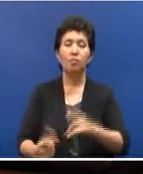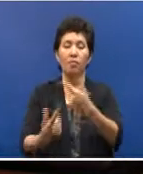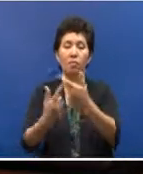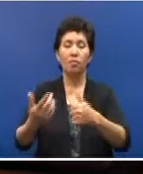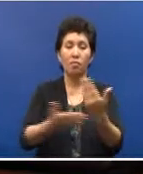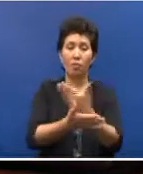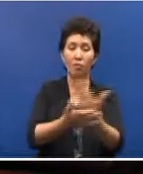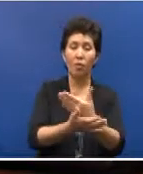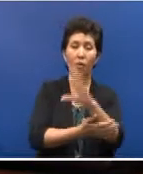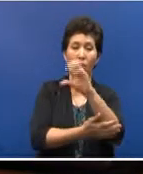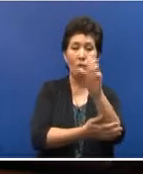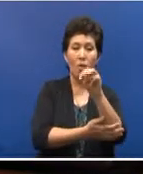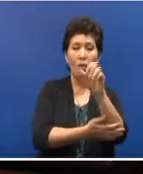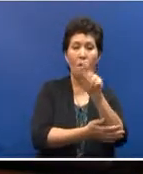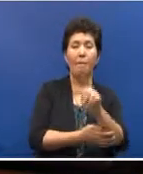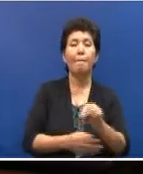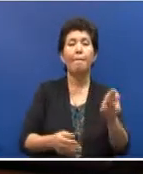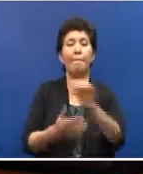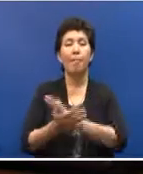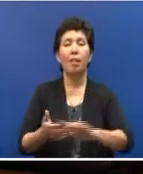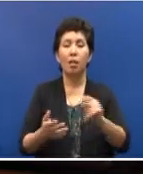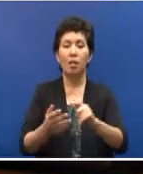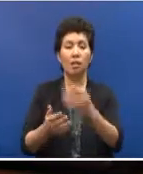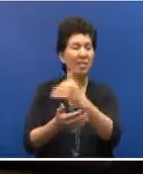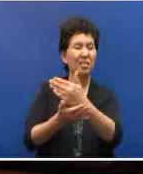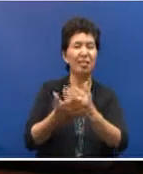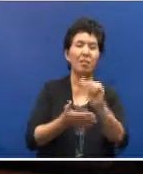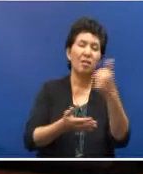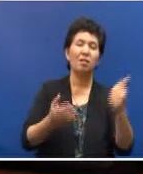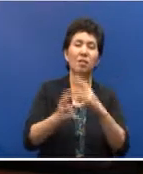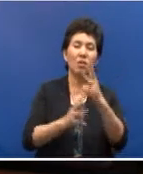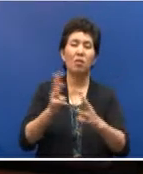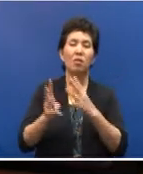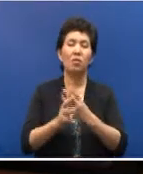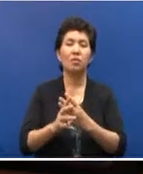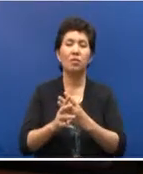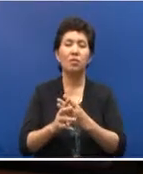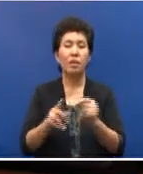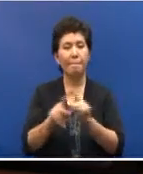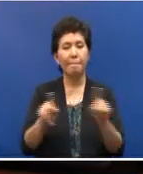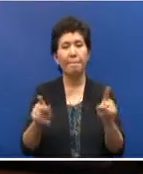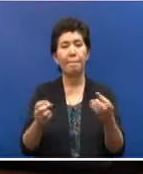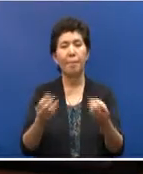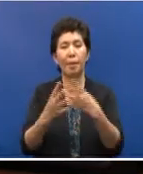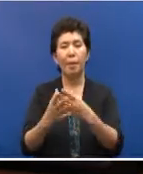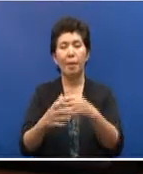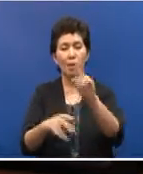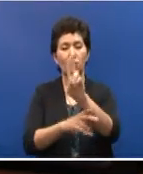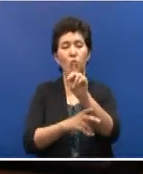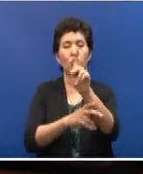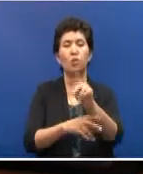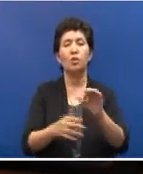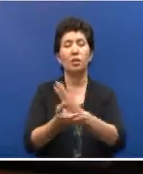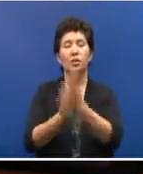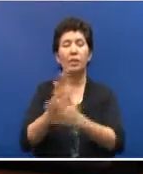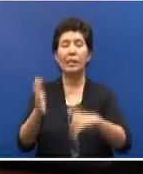new Commonwealth, Europe, and the rest of the world has altered the demography of many cities in the United Kingdom. Okay, so